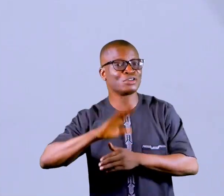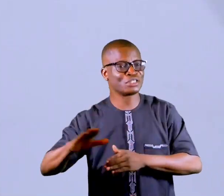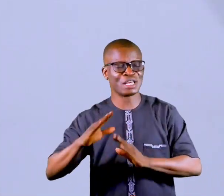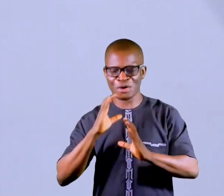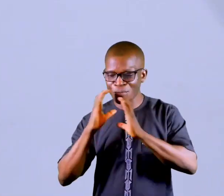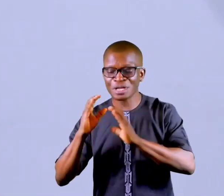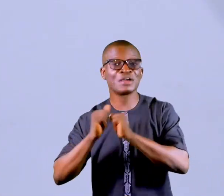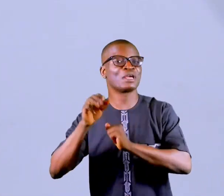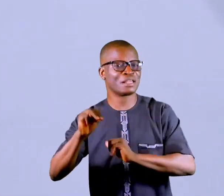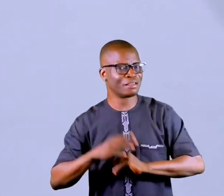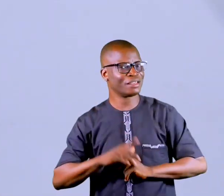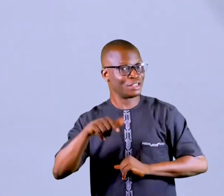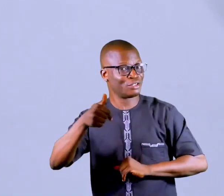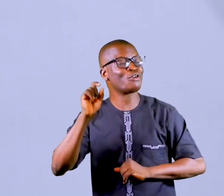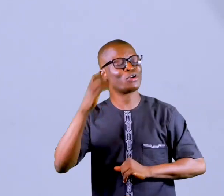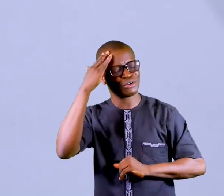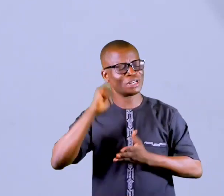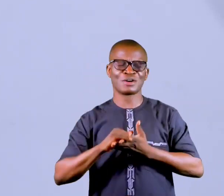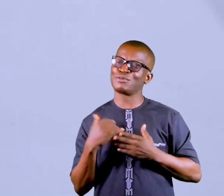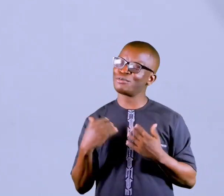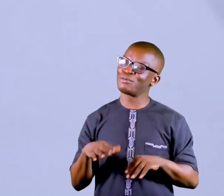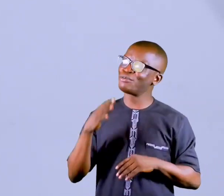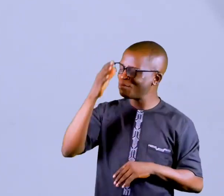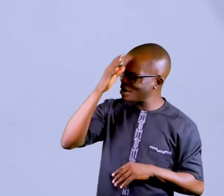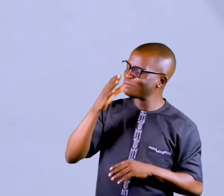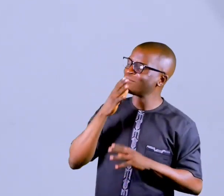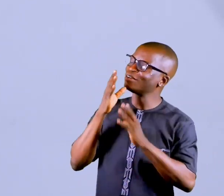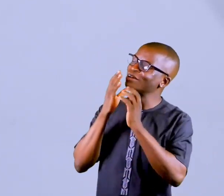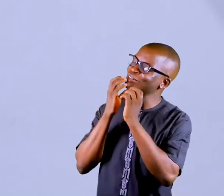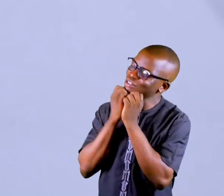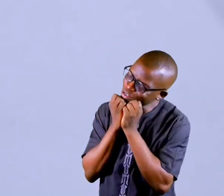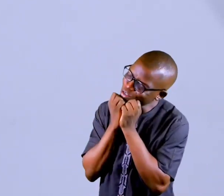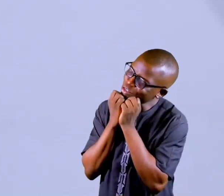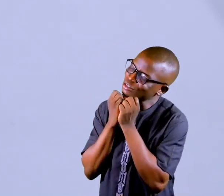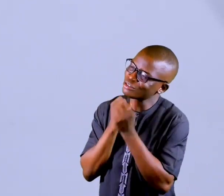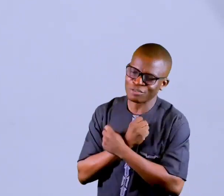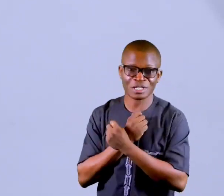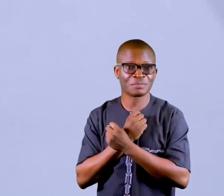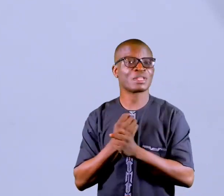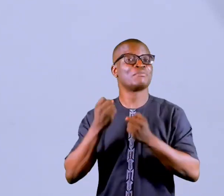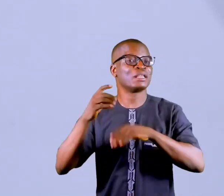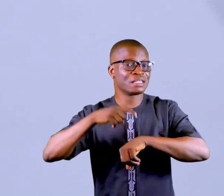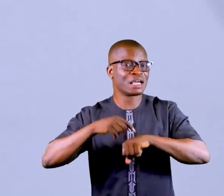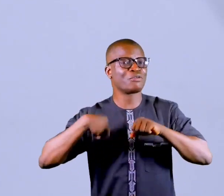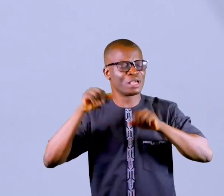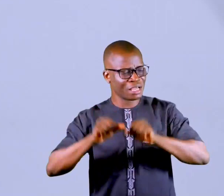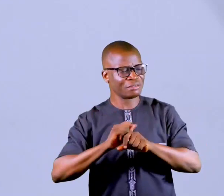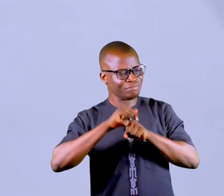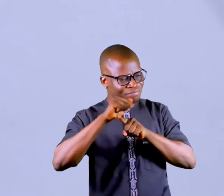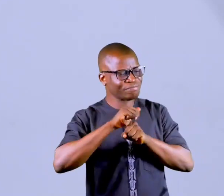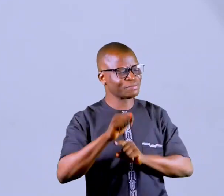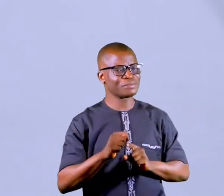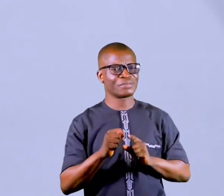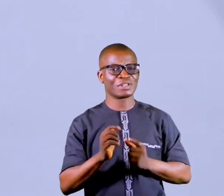love them, that you value them, that, you know, they are precious to you. And through spending time with them, you can pass on the right values. But